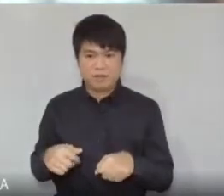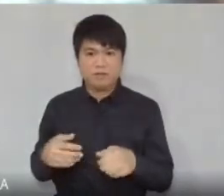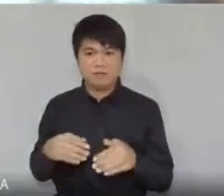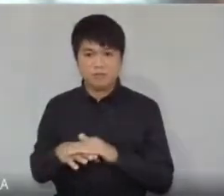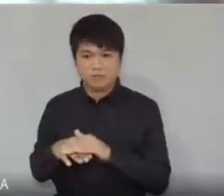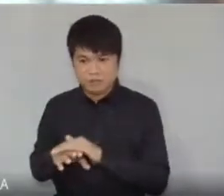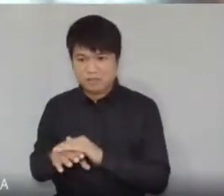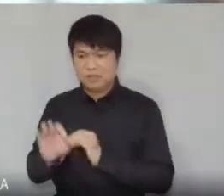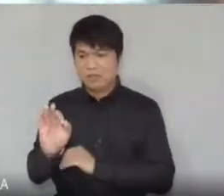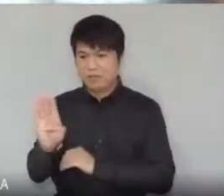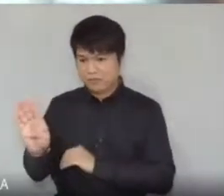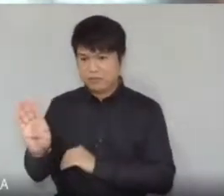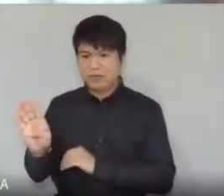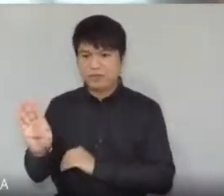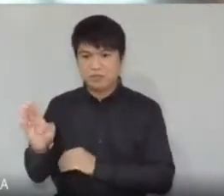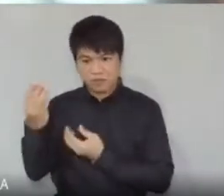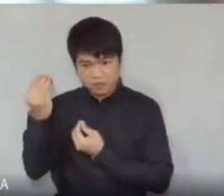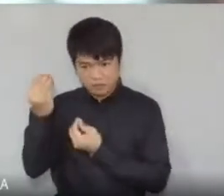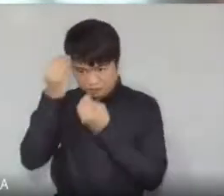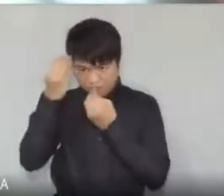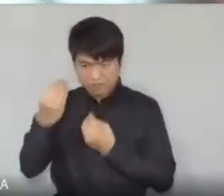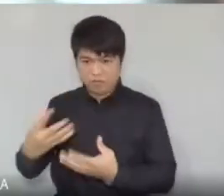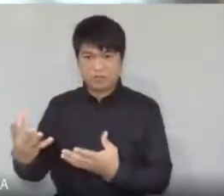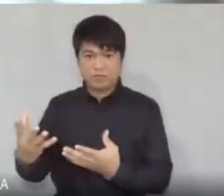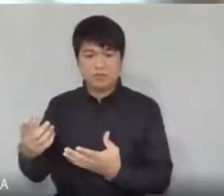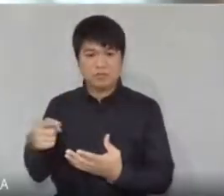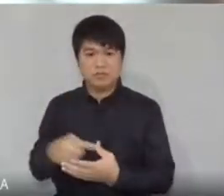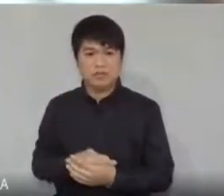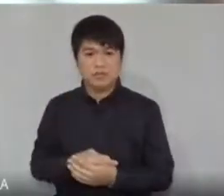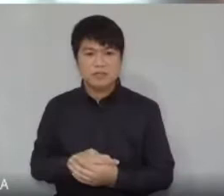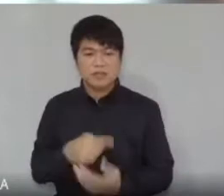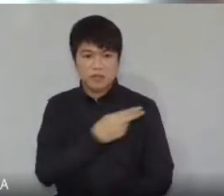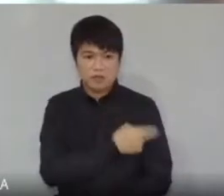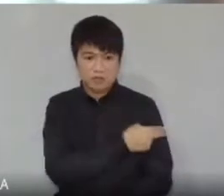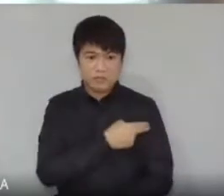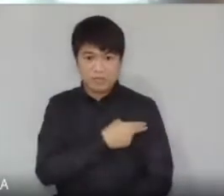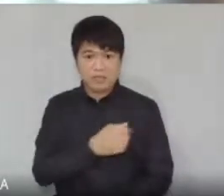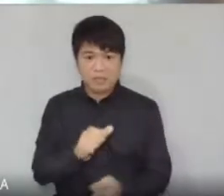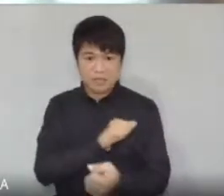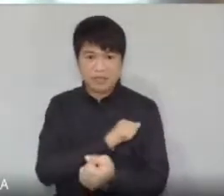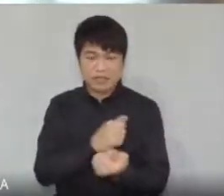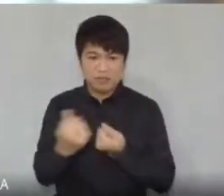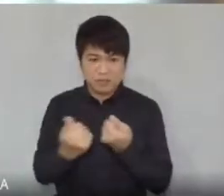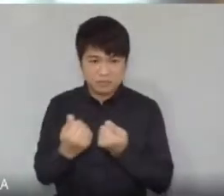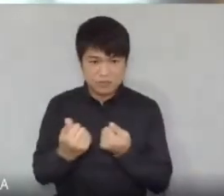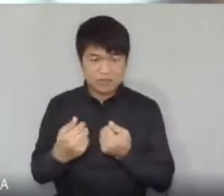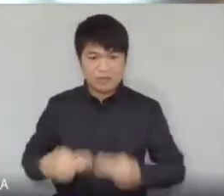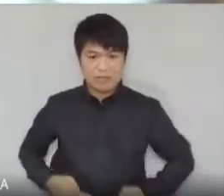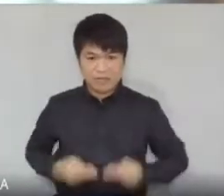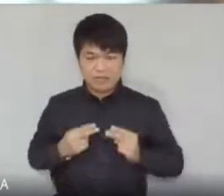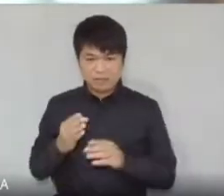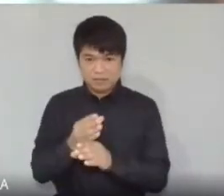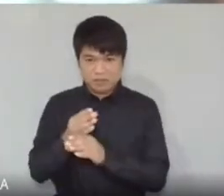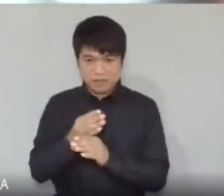managing COVID-19 cases are widely shared through this platform. All of these were made possible with the